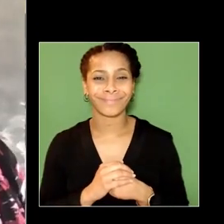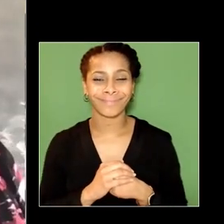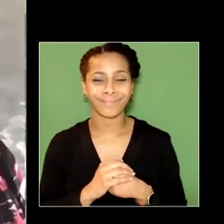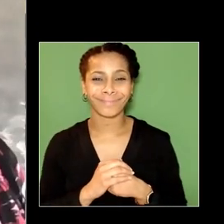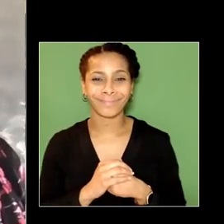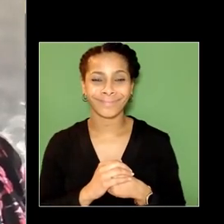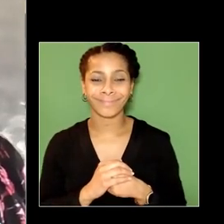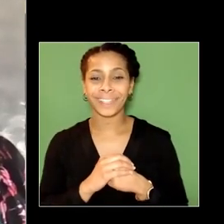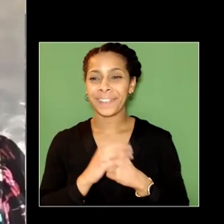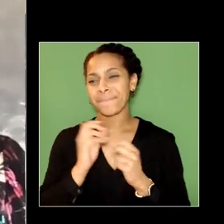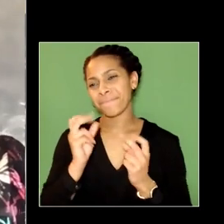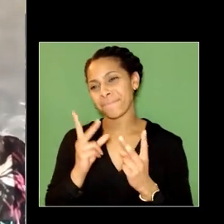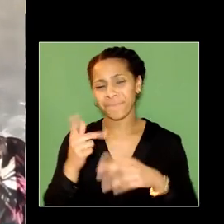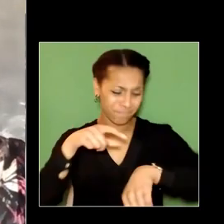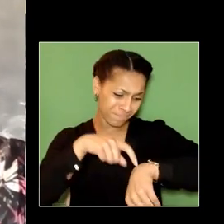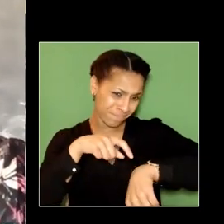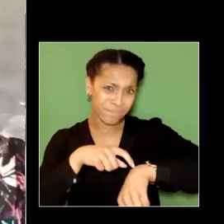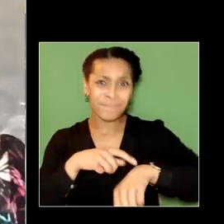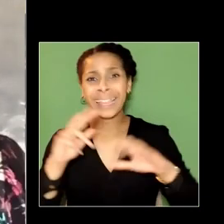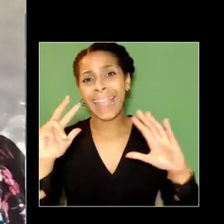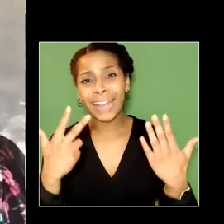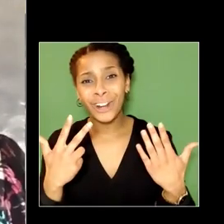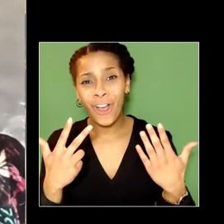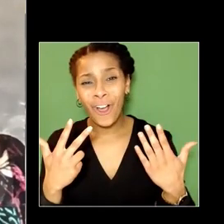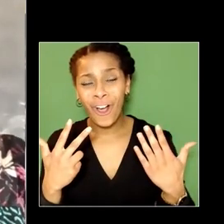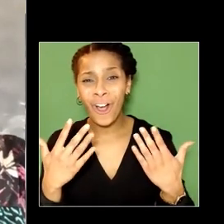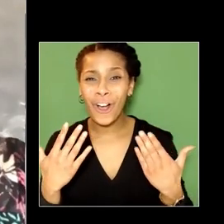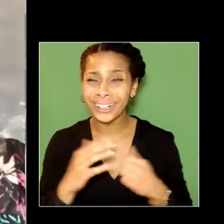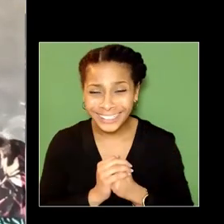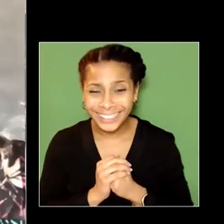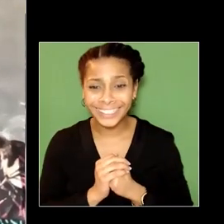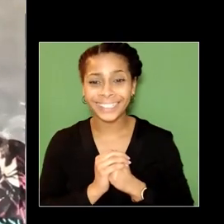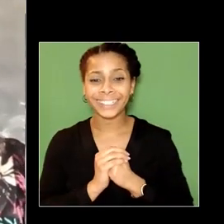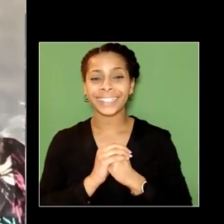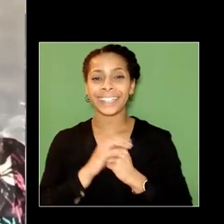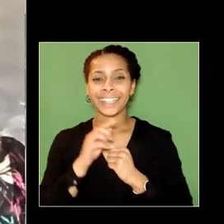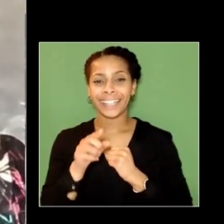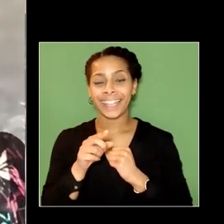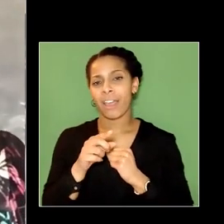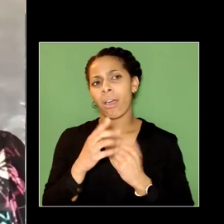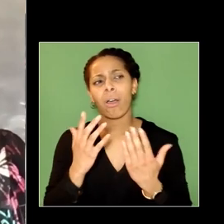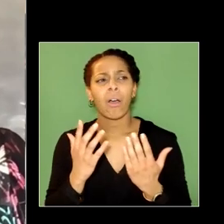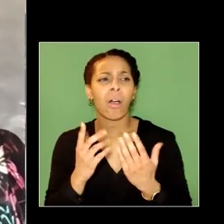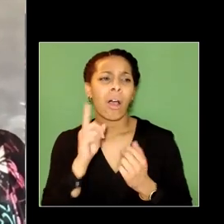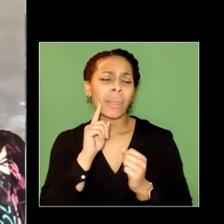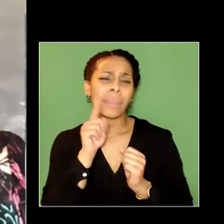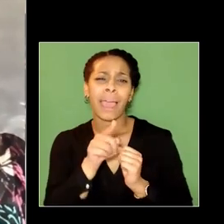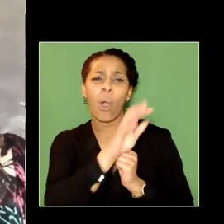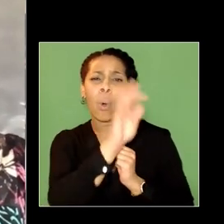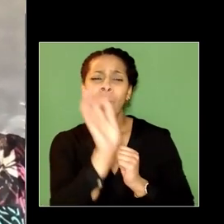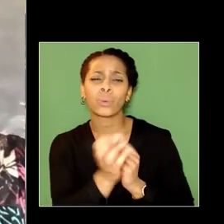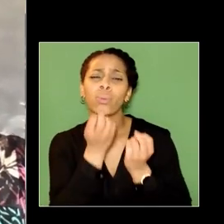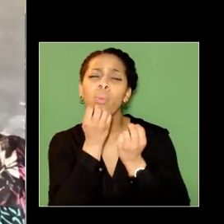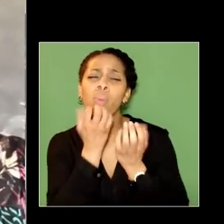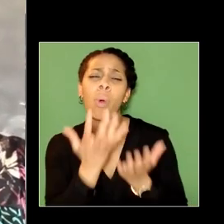8 o'clock. Oh, good heavens. Yeah. Maria, if I might, though, you know, it seems that was a wonderful question to end on, because it really